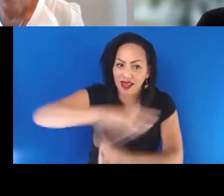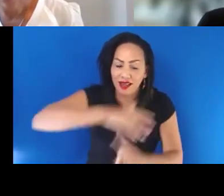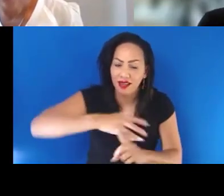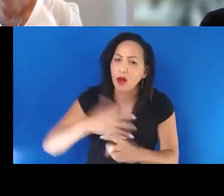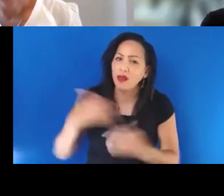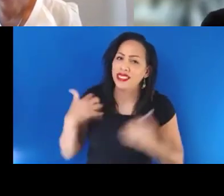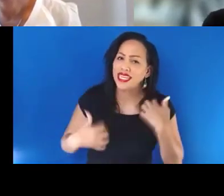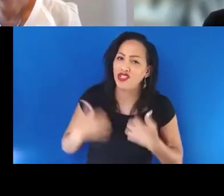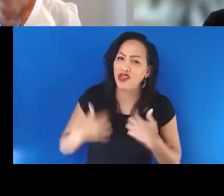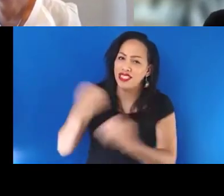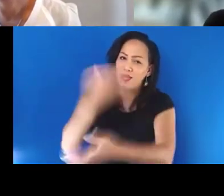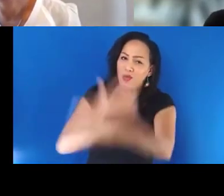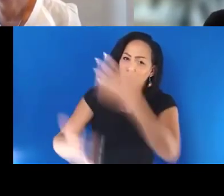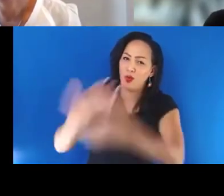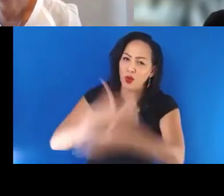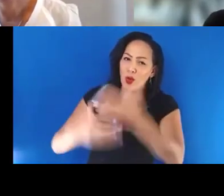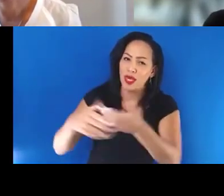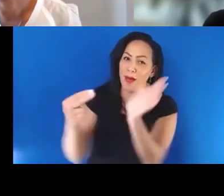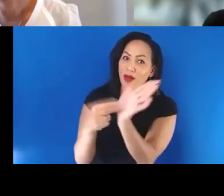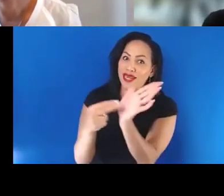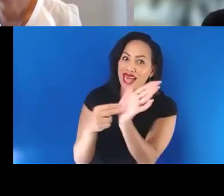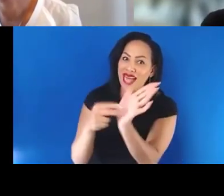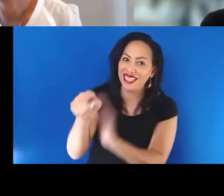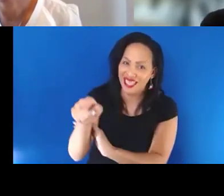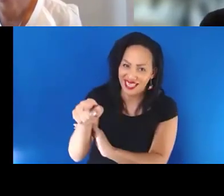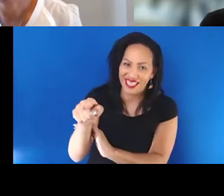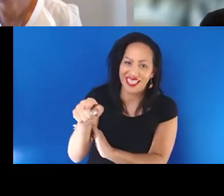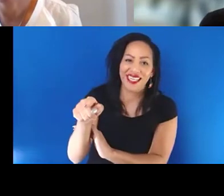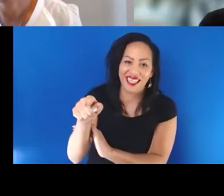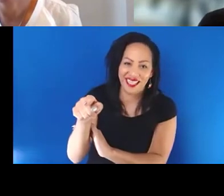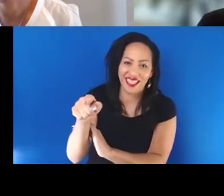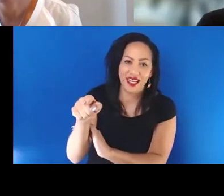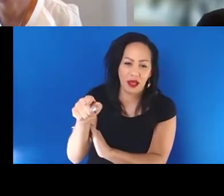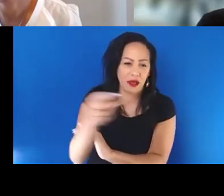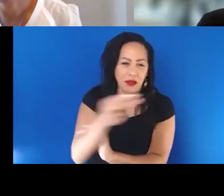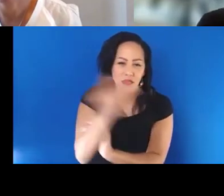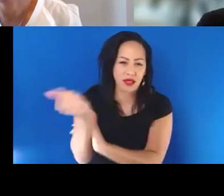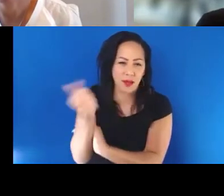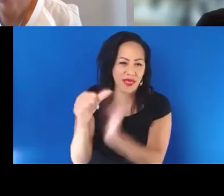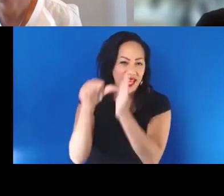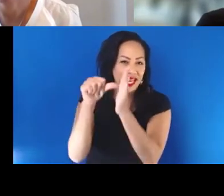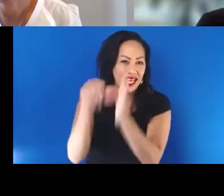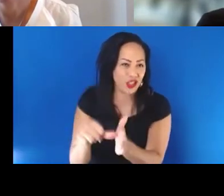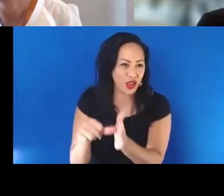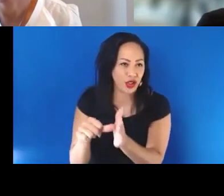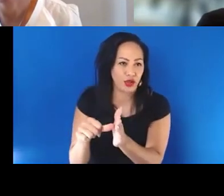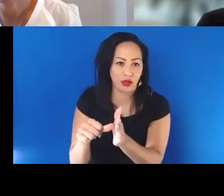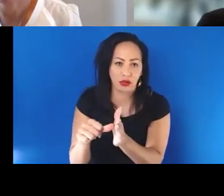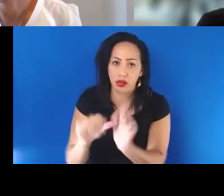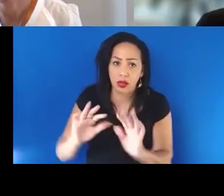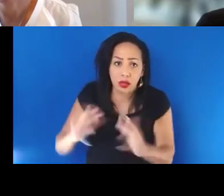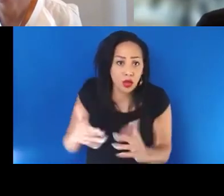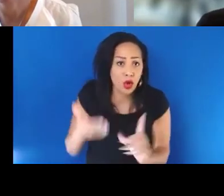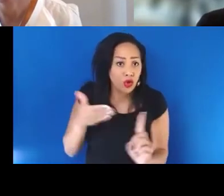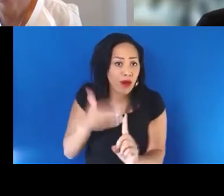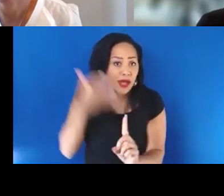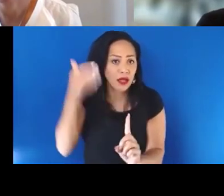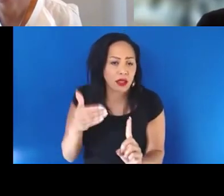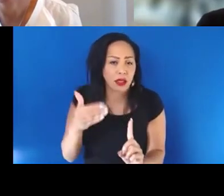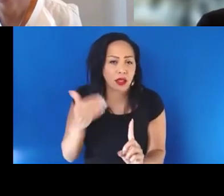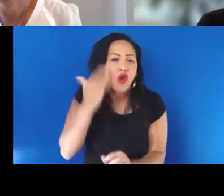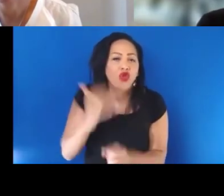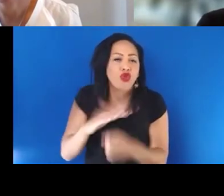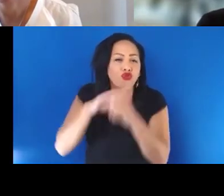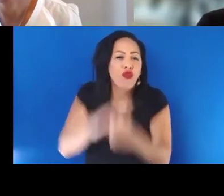talking about, you know, some of the issues, such as, you know, not recognizing the racial injustice